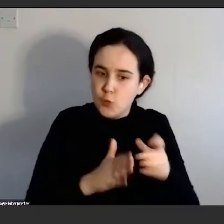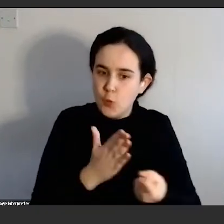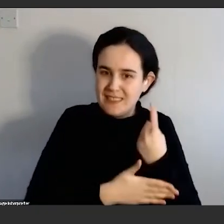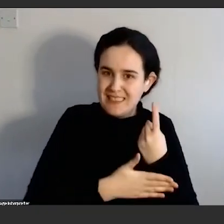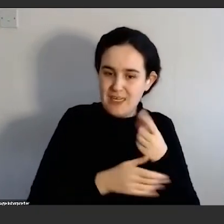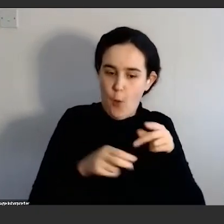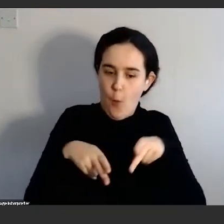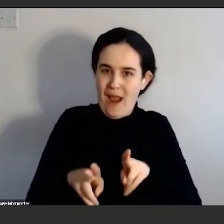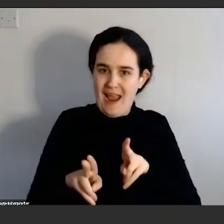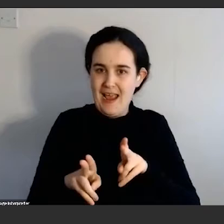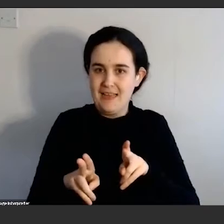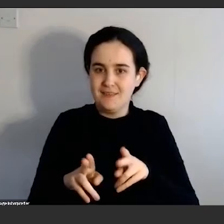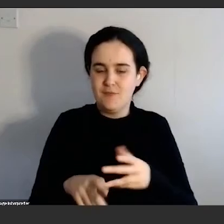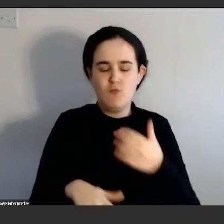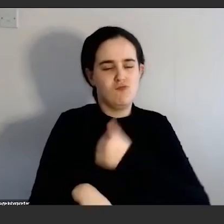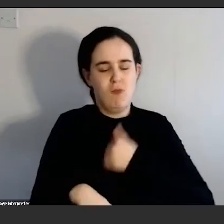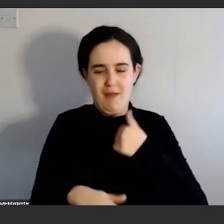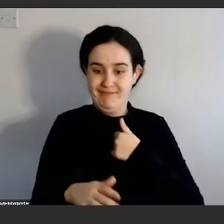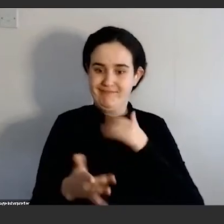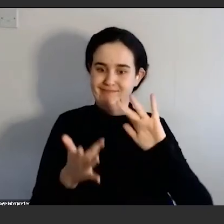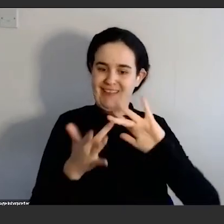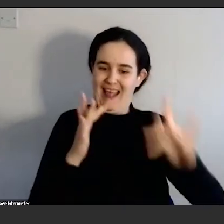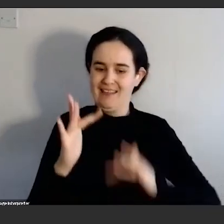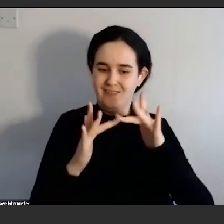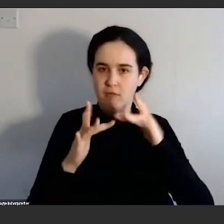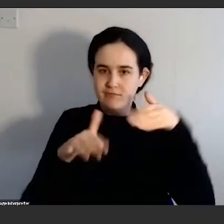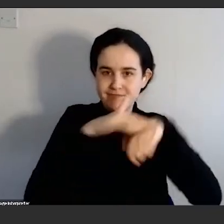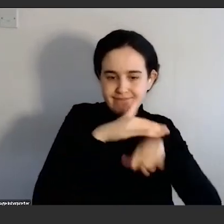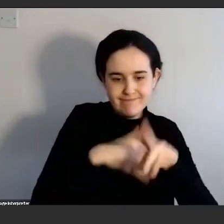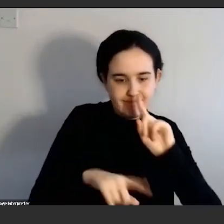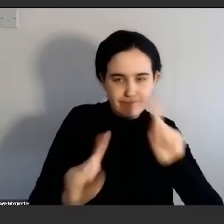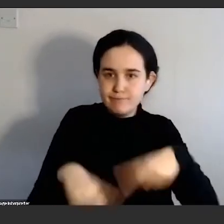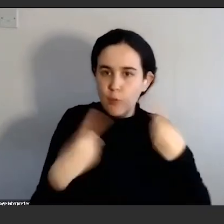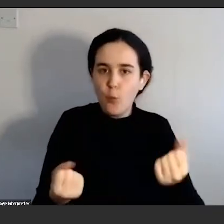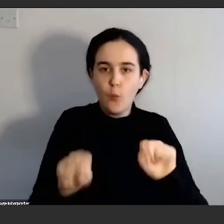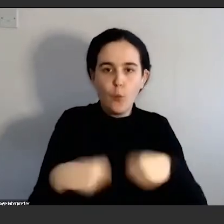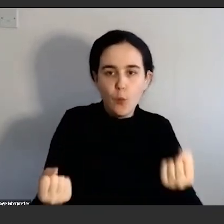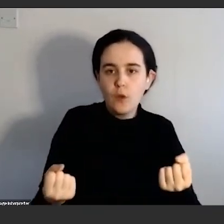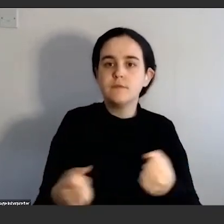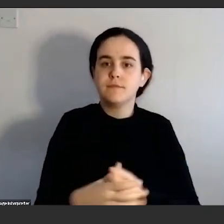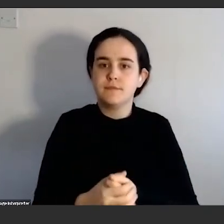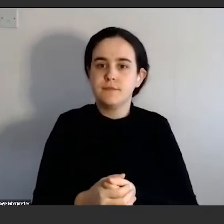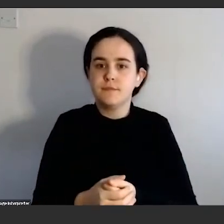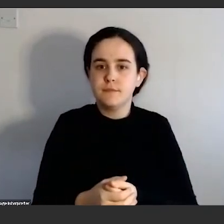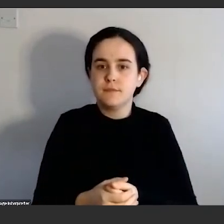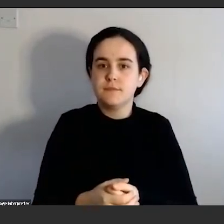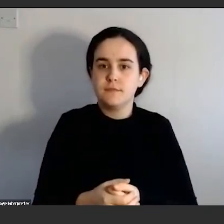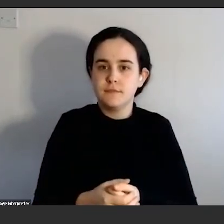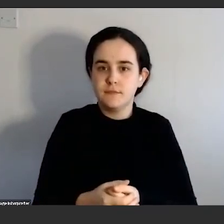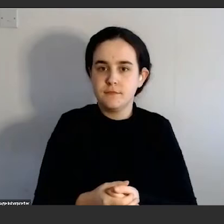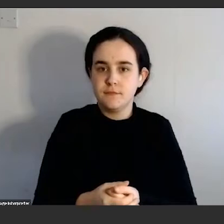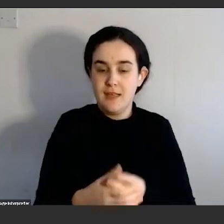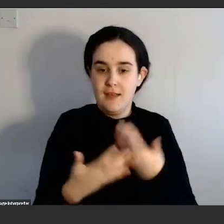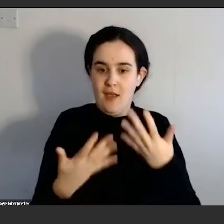the government of Ghana, IDA, and all our partners, especially now with the COVID. The